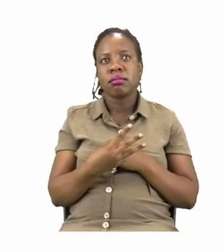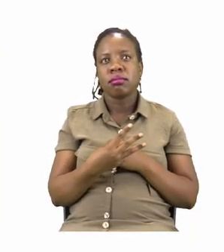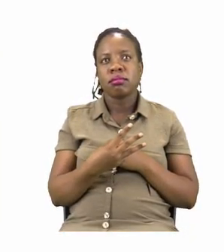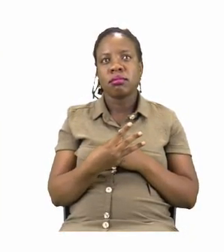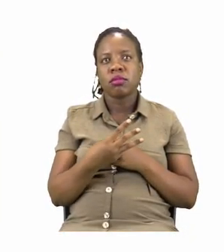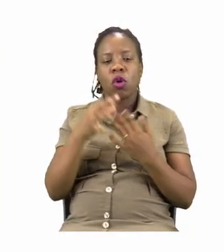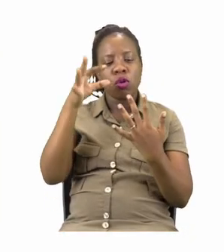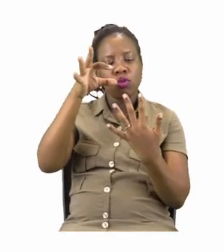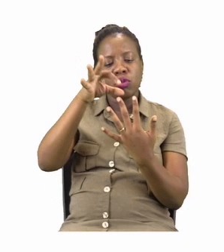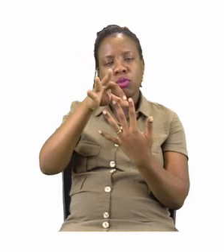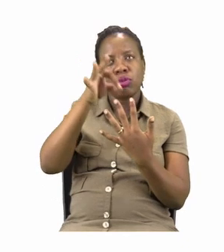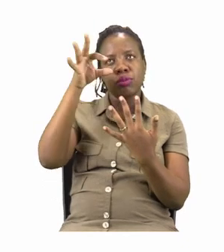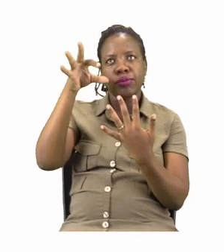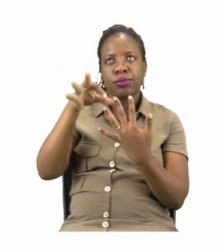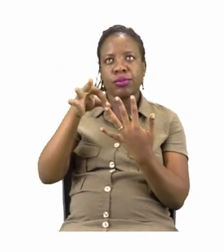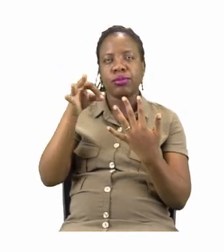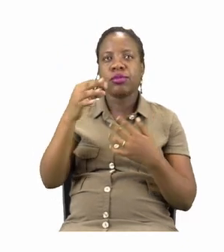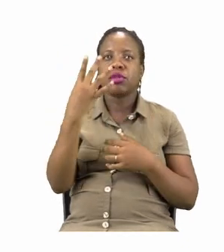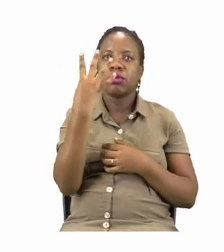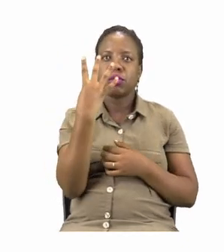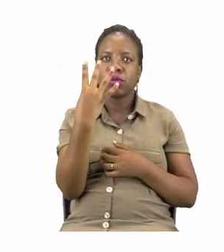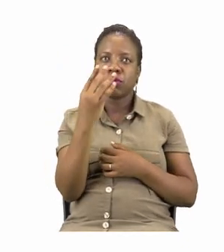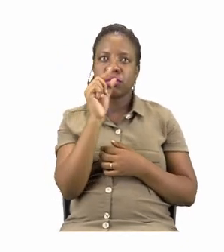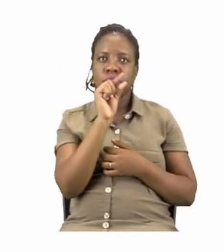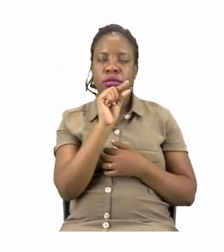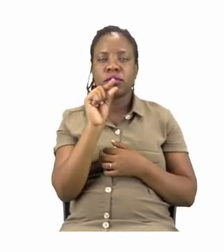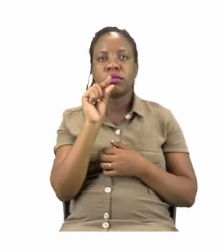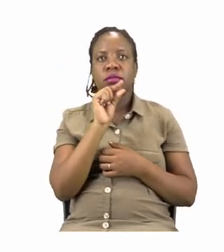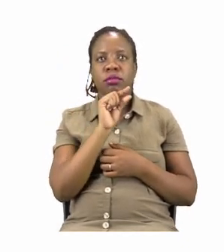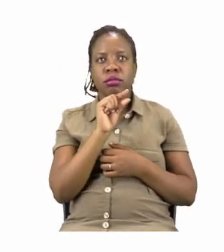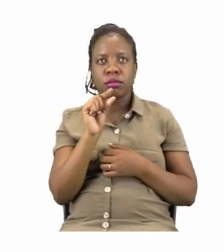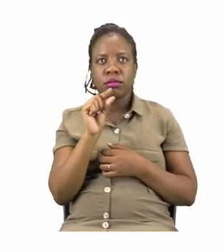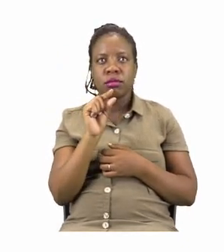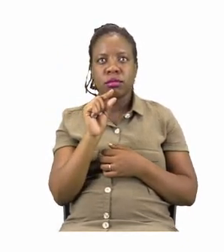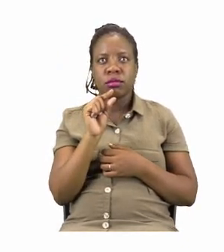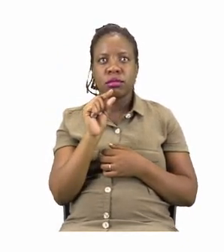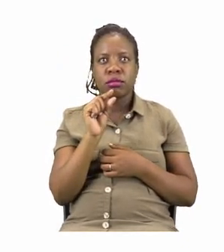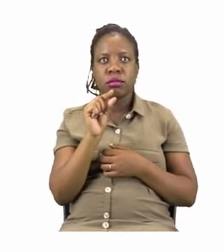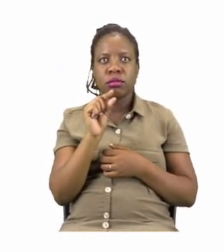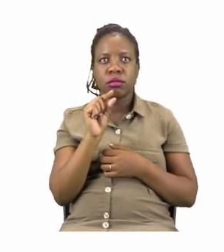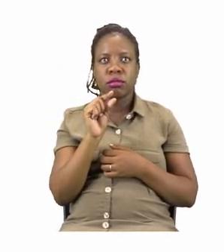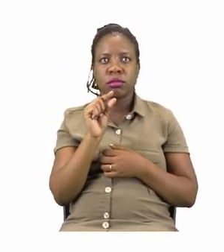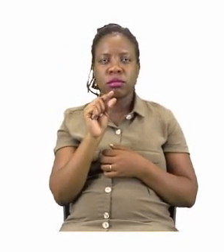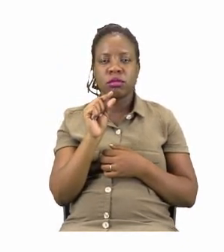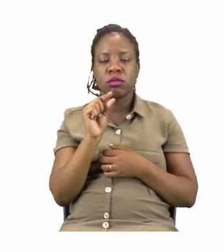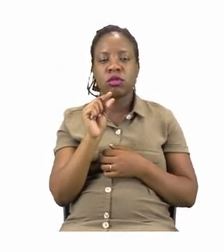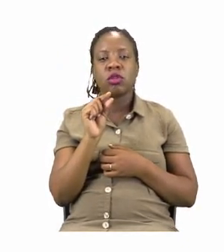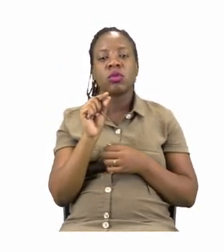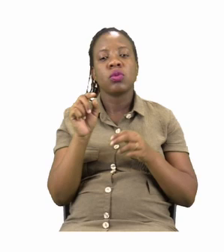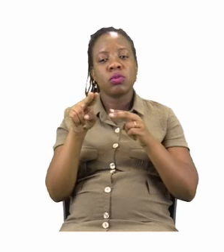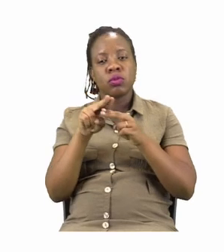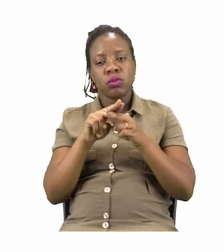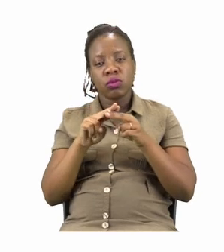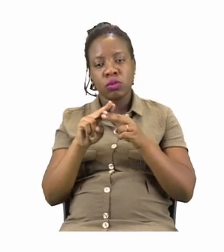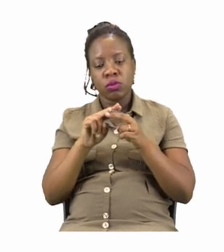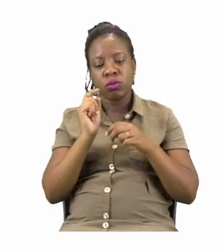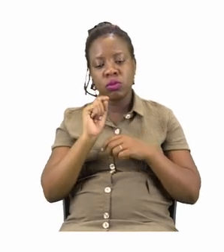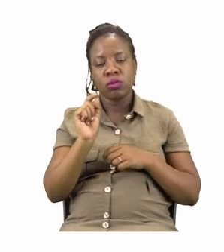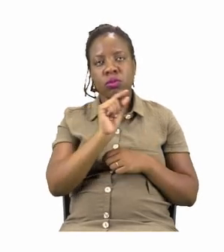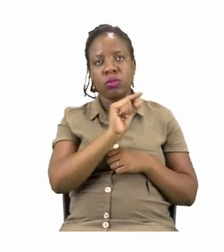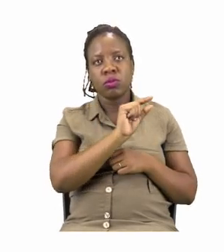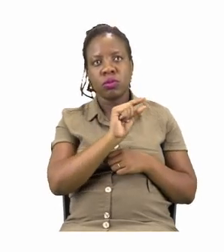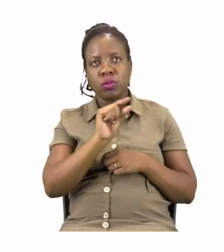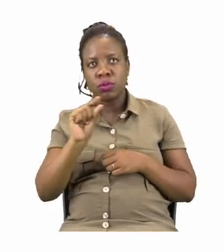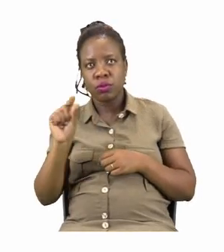and choose any 4 words that you can write sentences with. It says here,